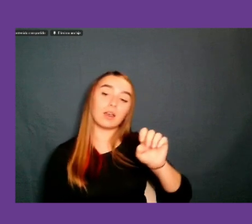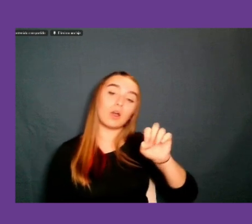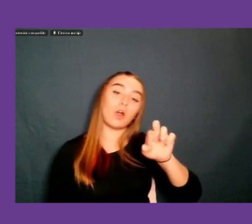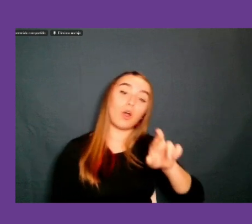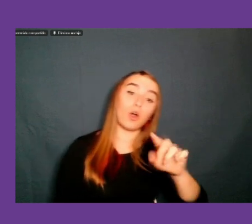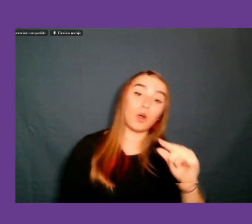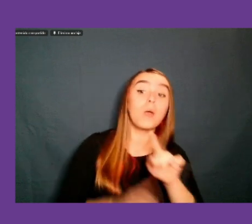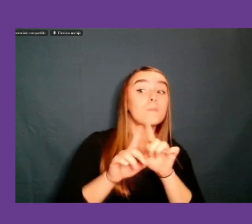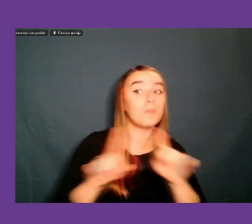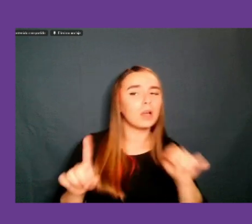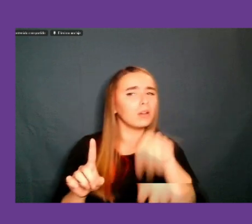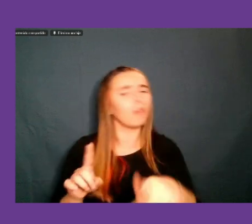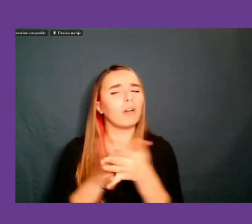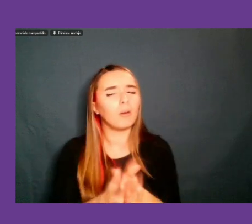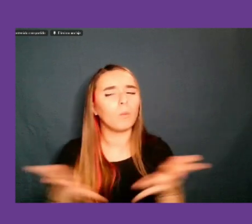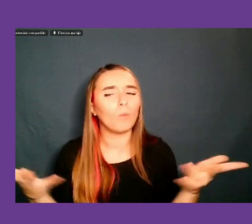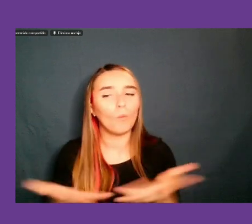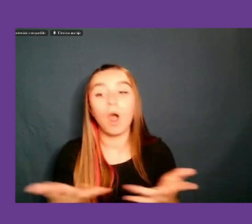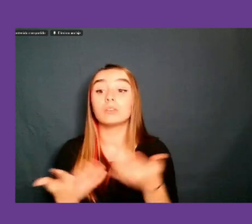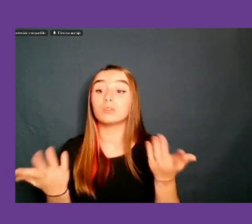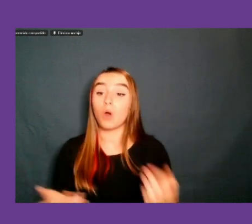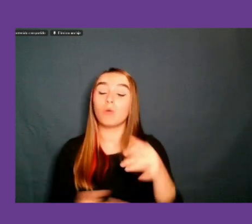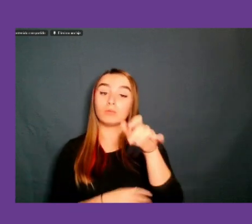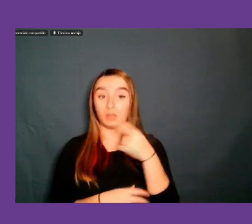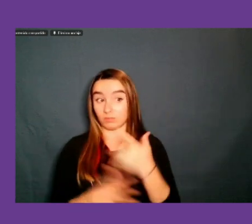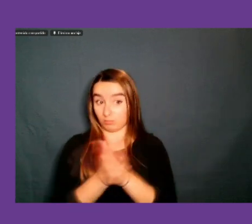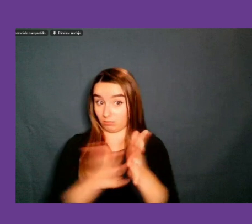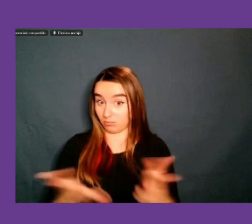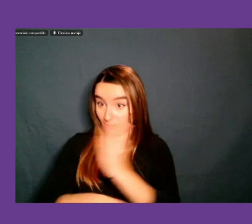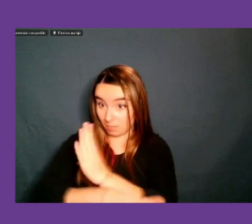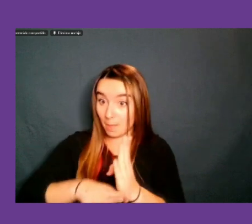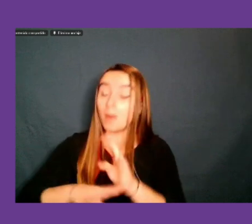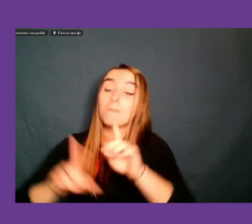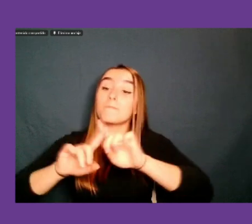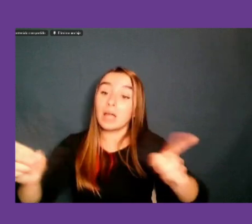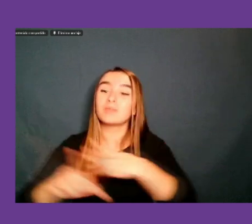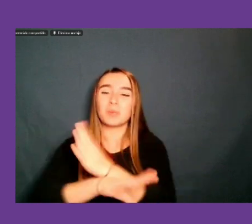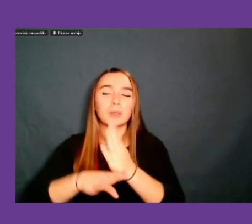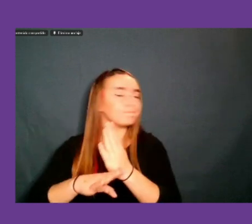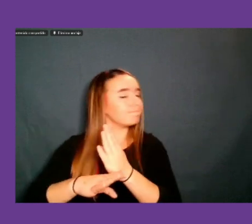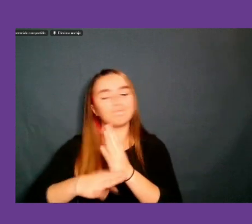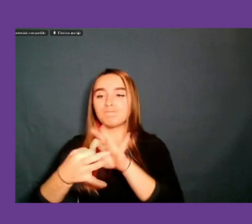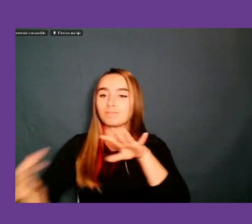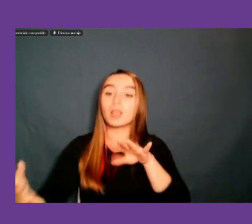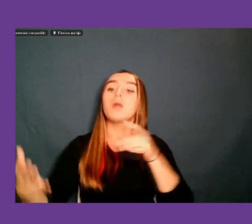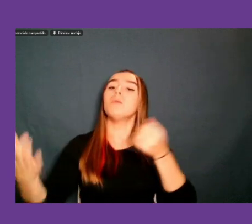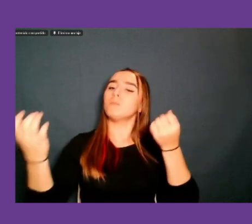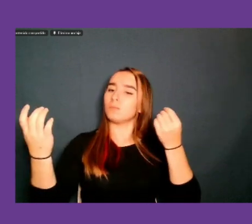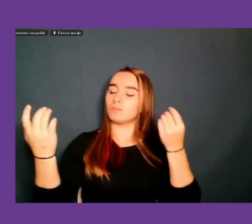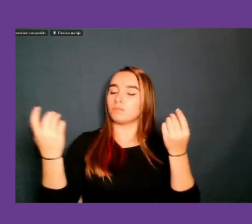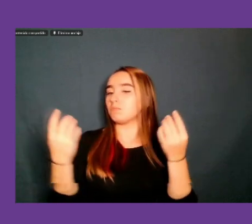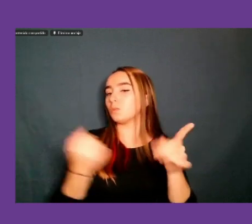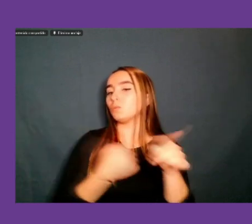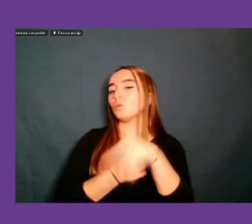of the standardization groups, even if I would strongly encourage you to become part of that, but even if you're not for some reason, you can still make comments to the work on